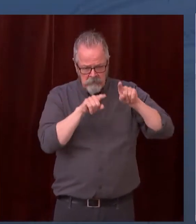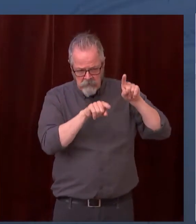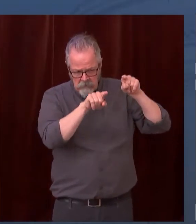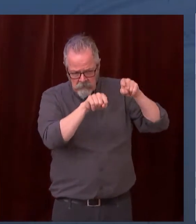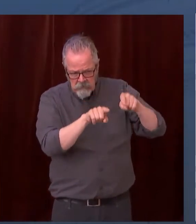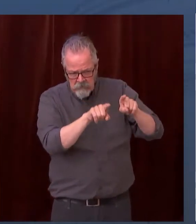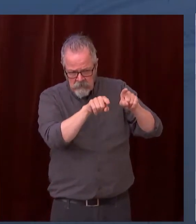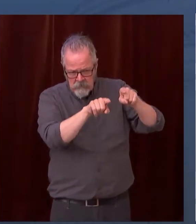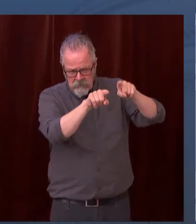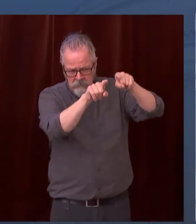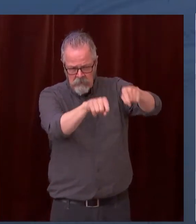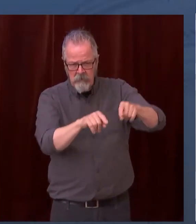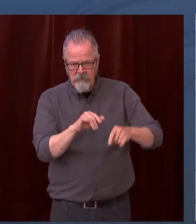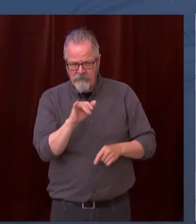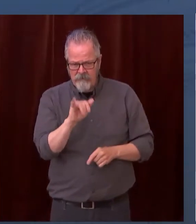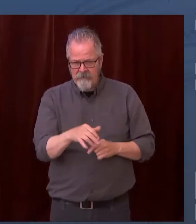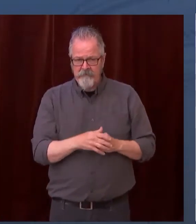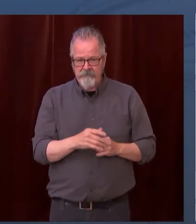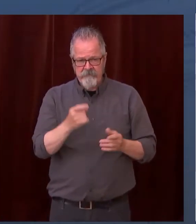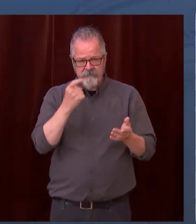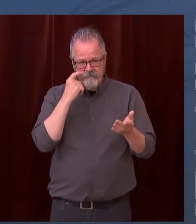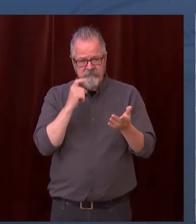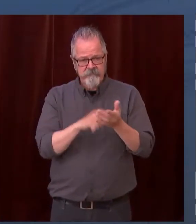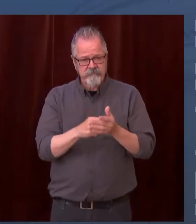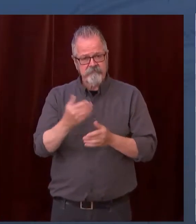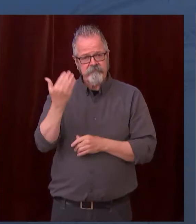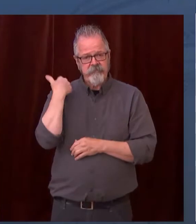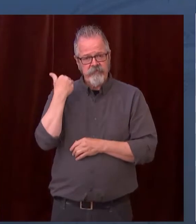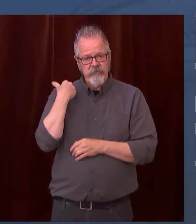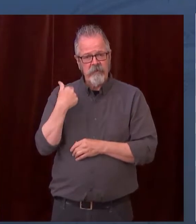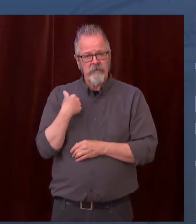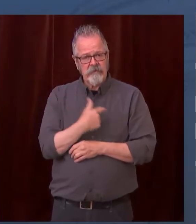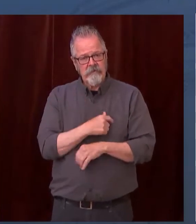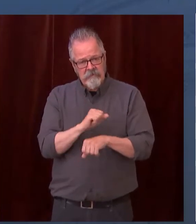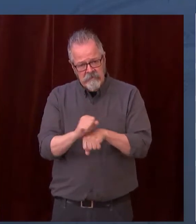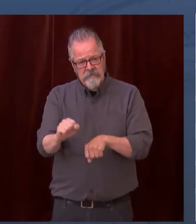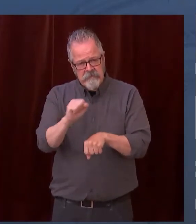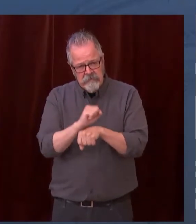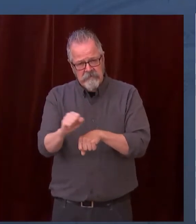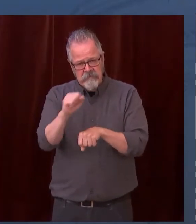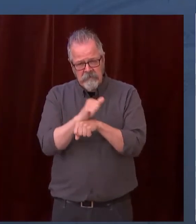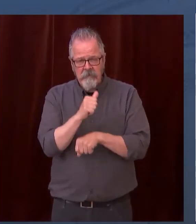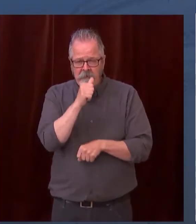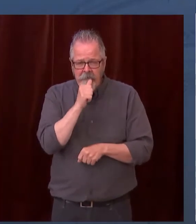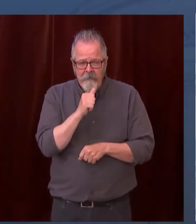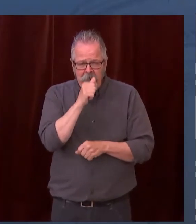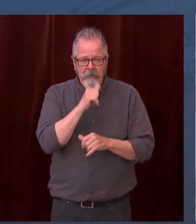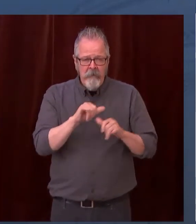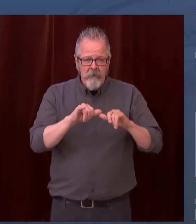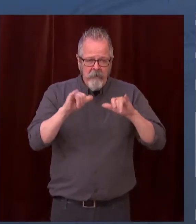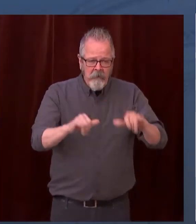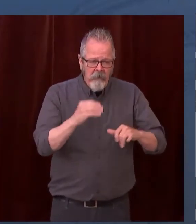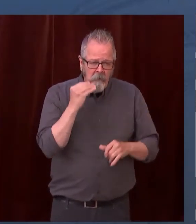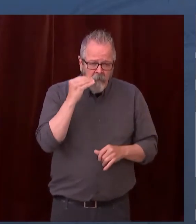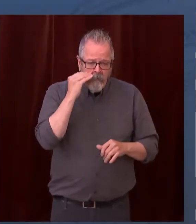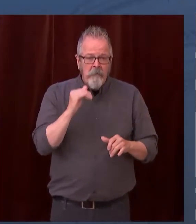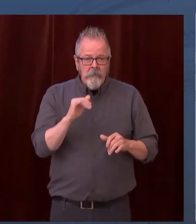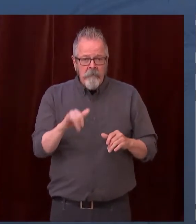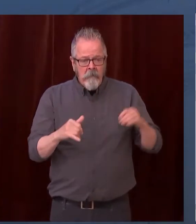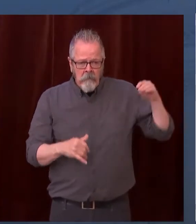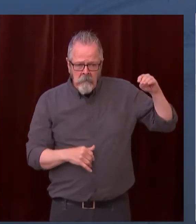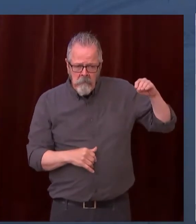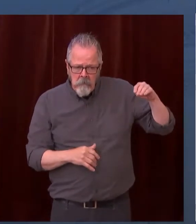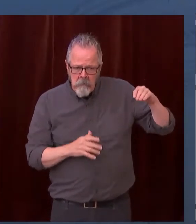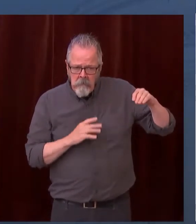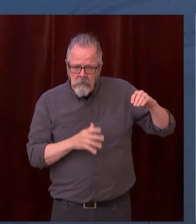work we did in Washington, we knocked that number down. And we knocked it down so that it was below 1 in western Washington and at 1 in